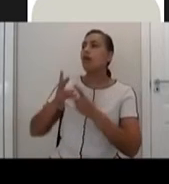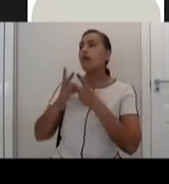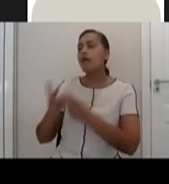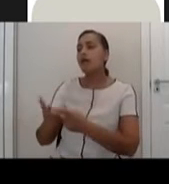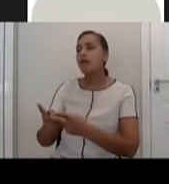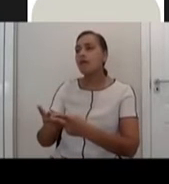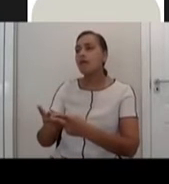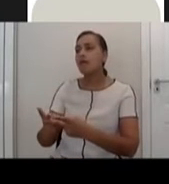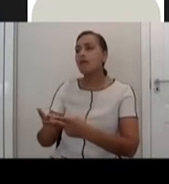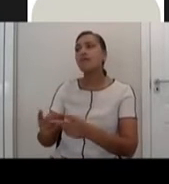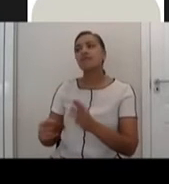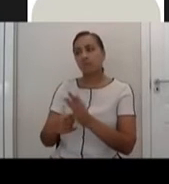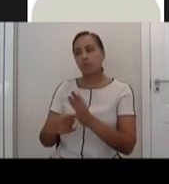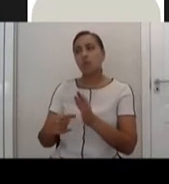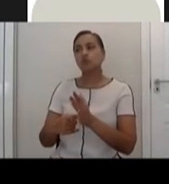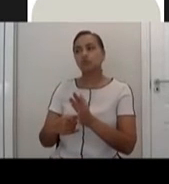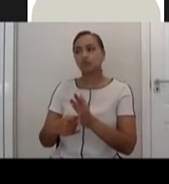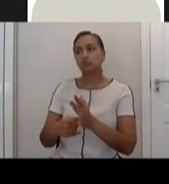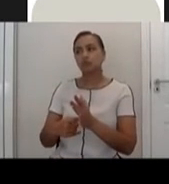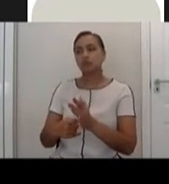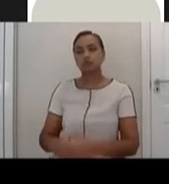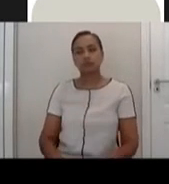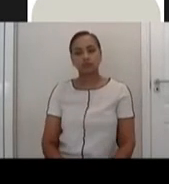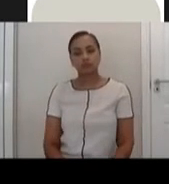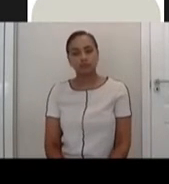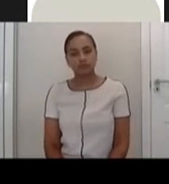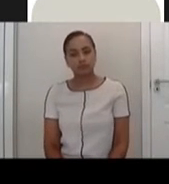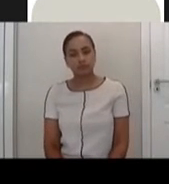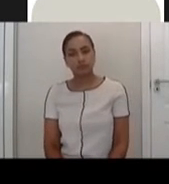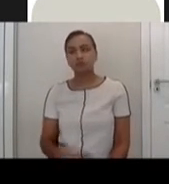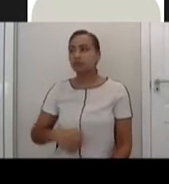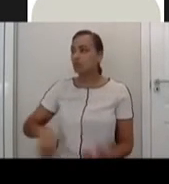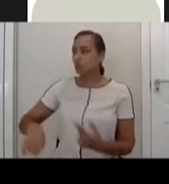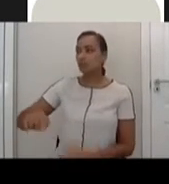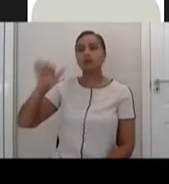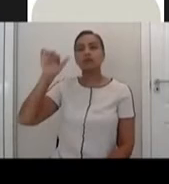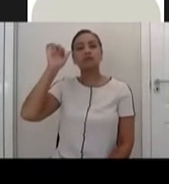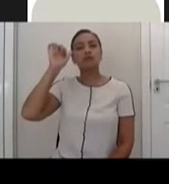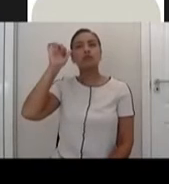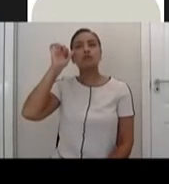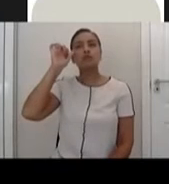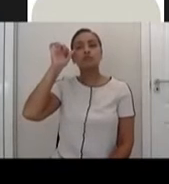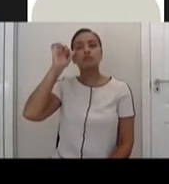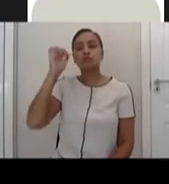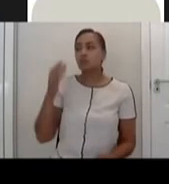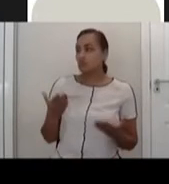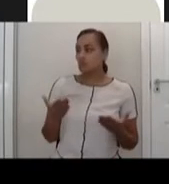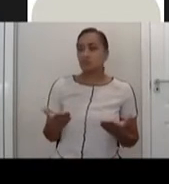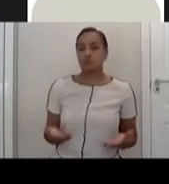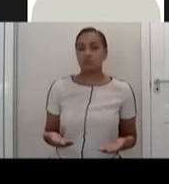who are important as well. So we know that currently the